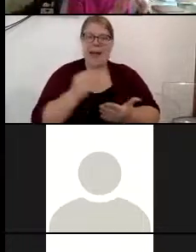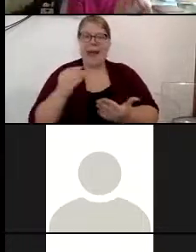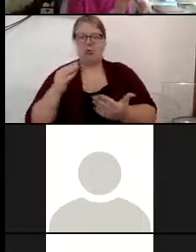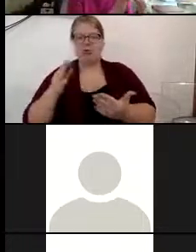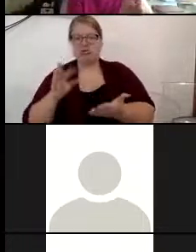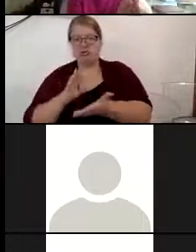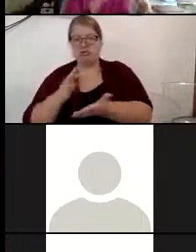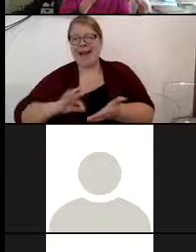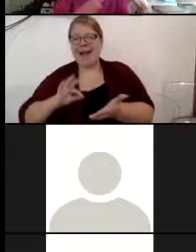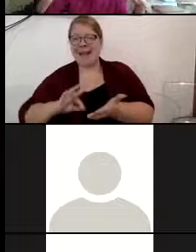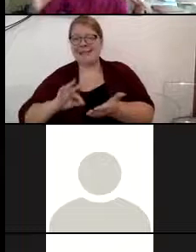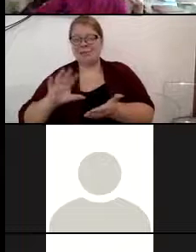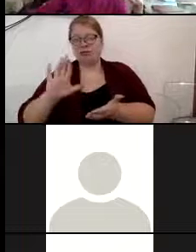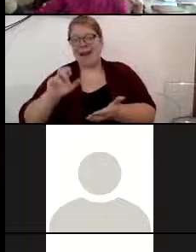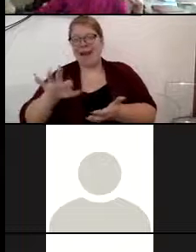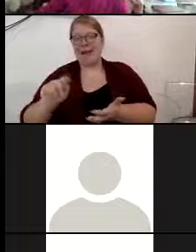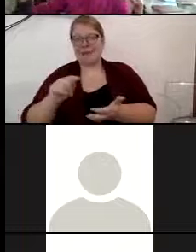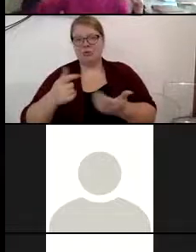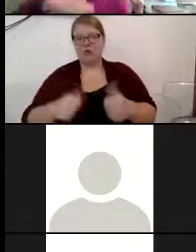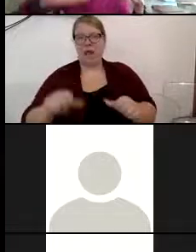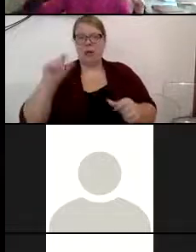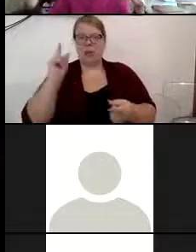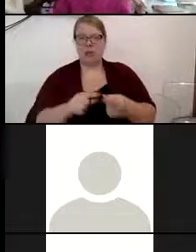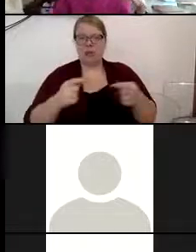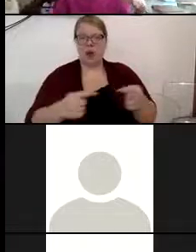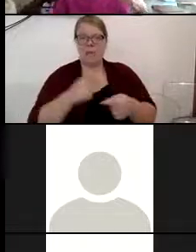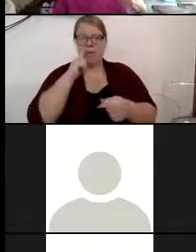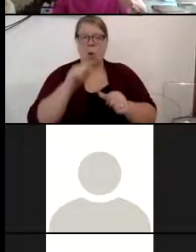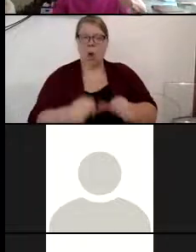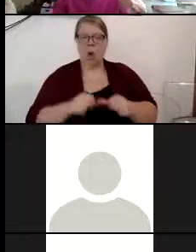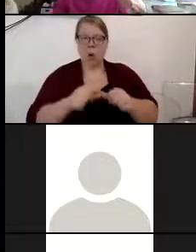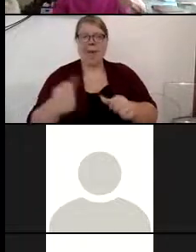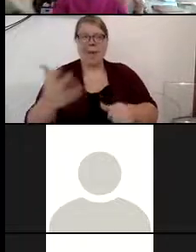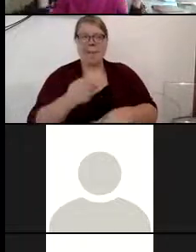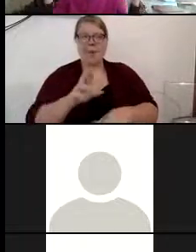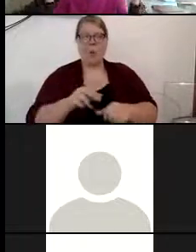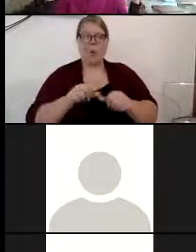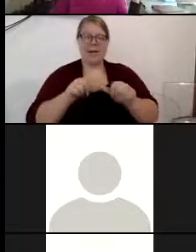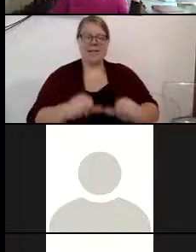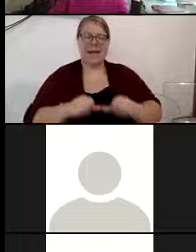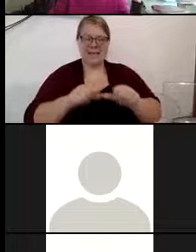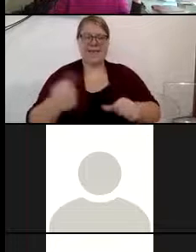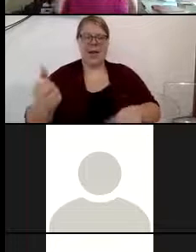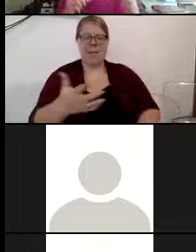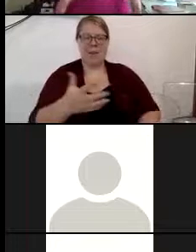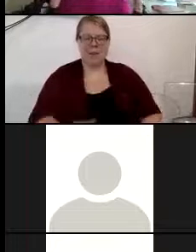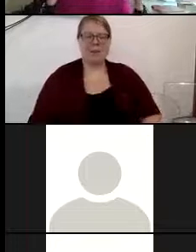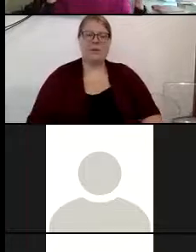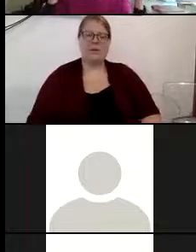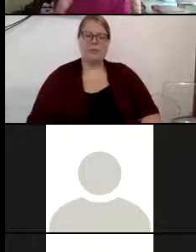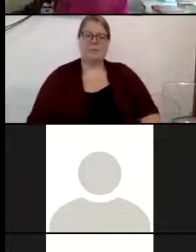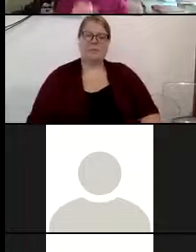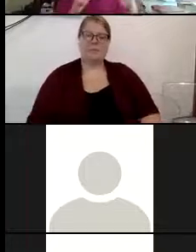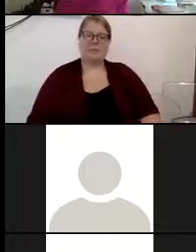the potential harm of any ongoing gambling or excessive gambling? And boy, it